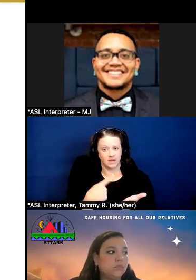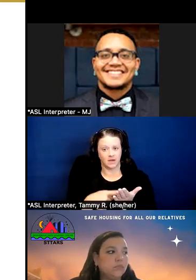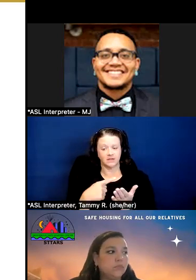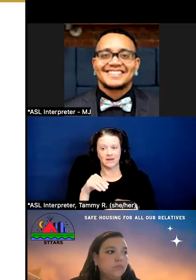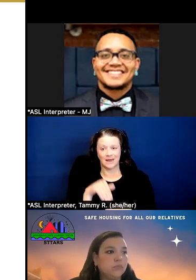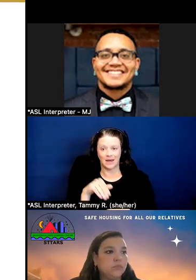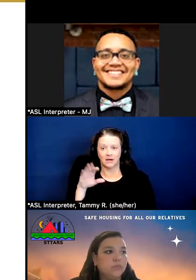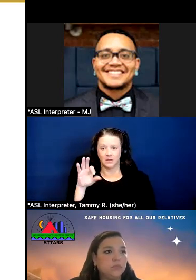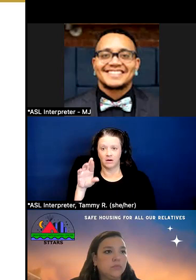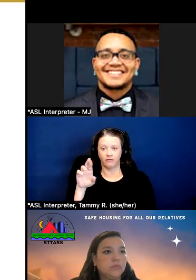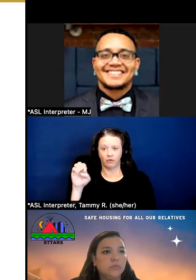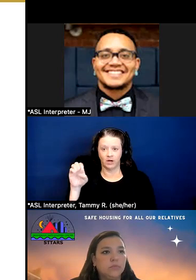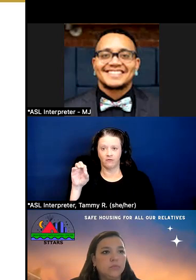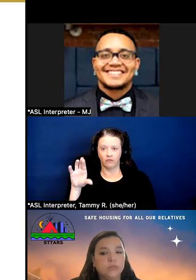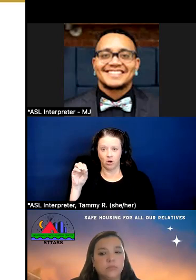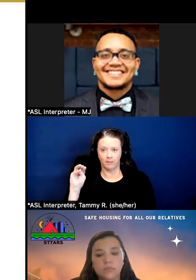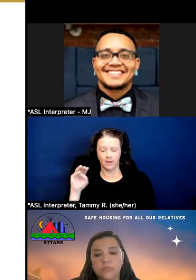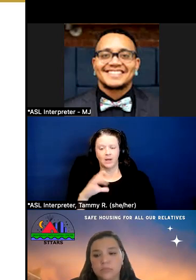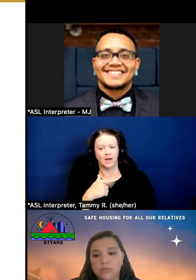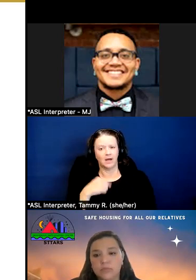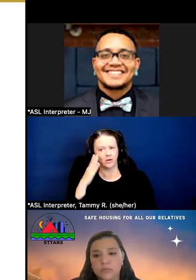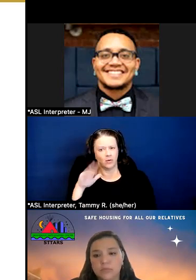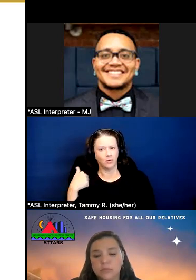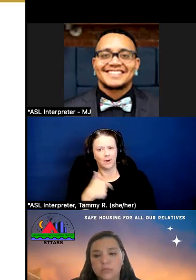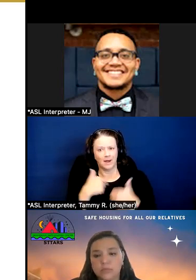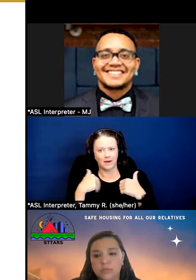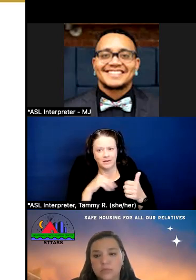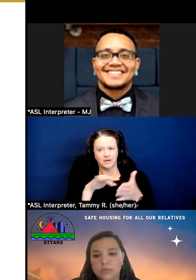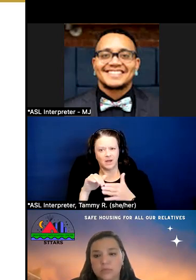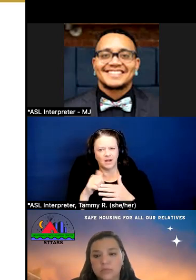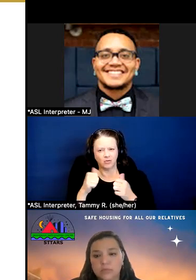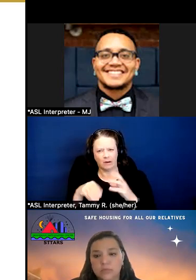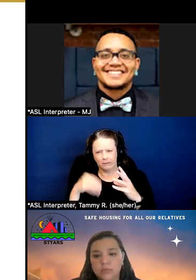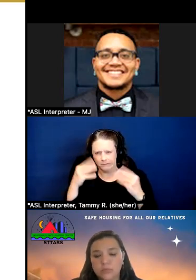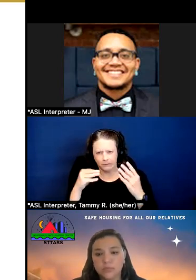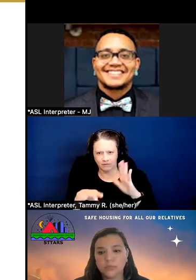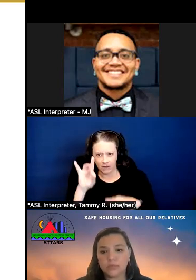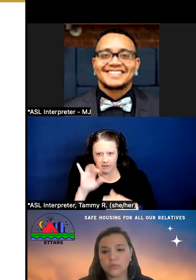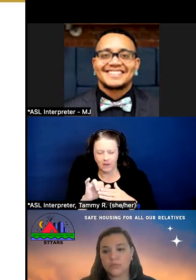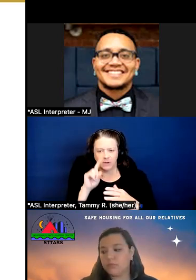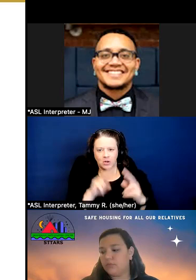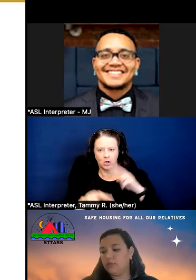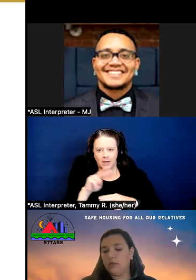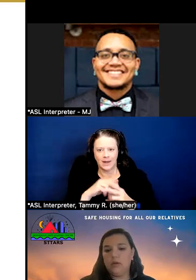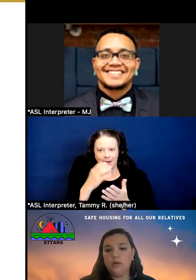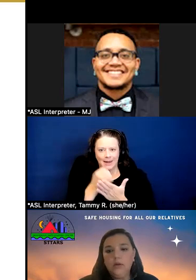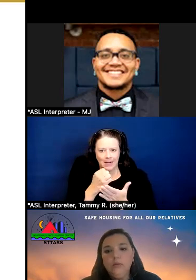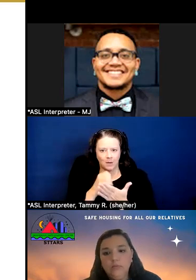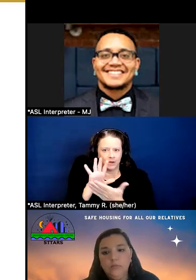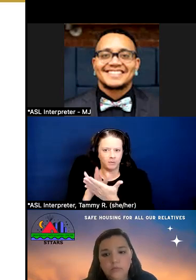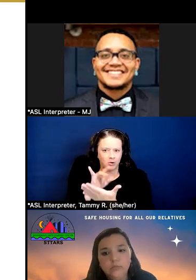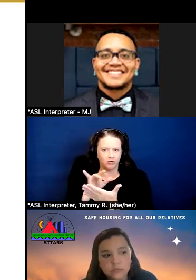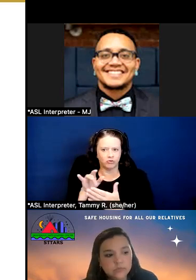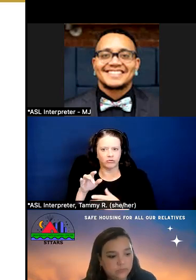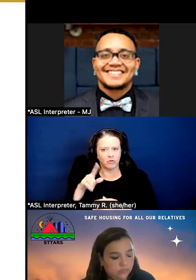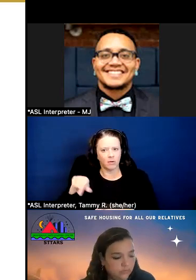FreeFrom. I know there was a study which I can try to dig up that was looking at economic abuse among teenagers. And so this